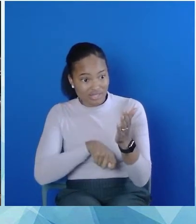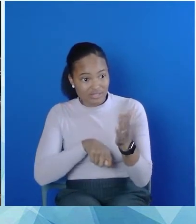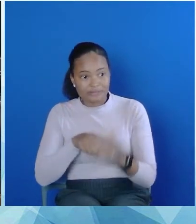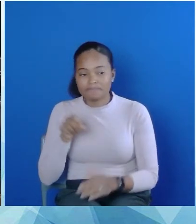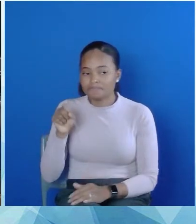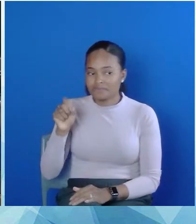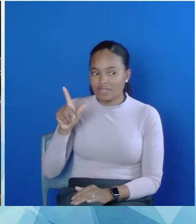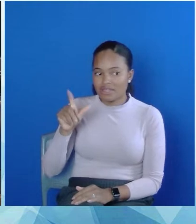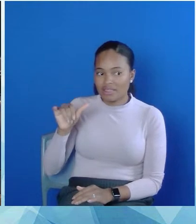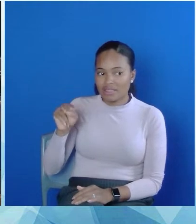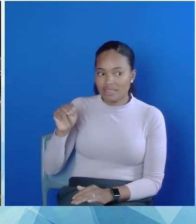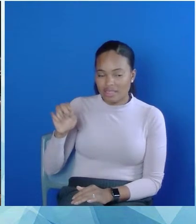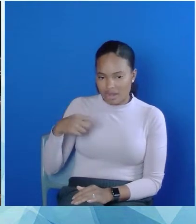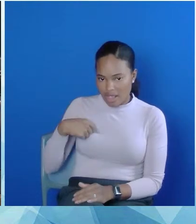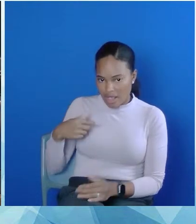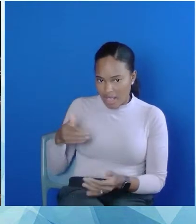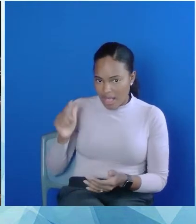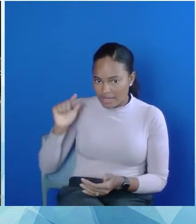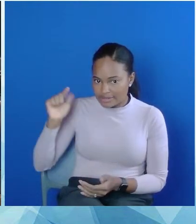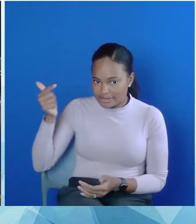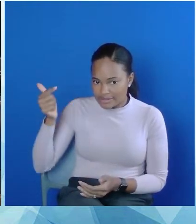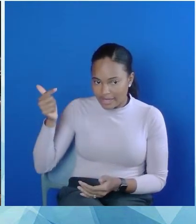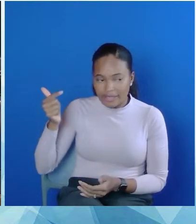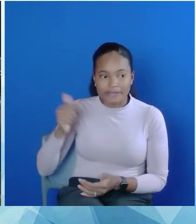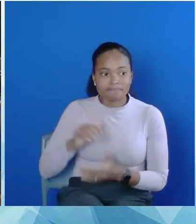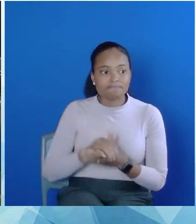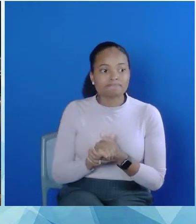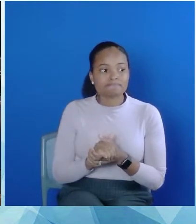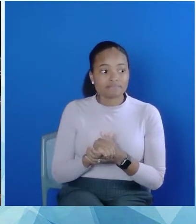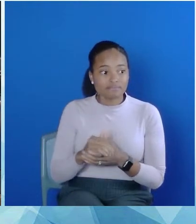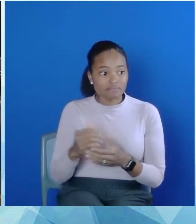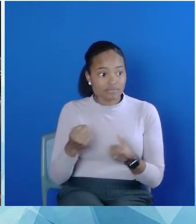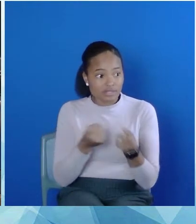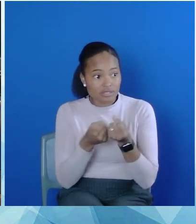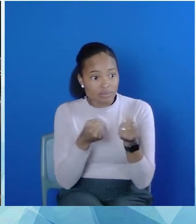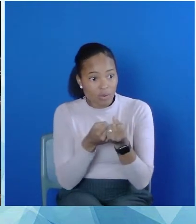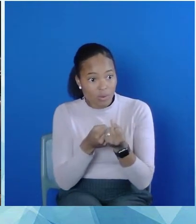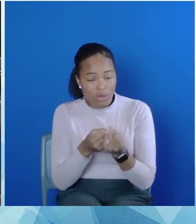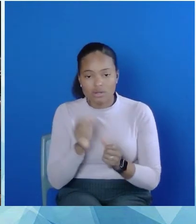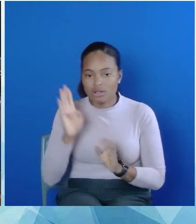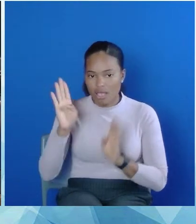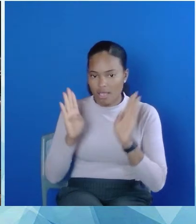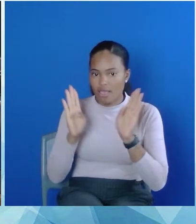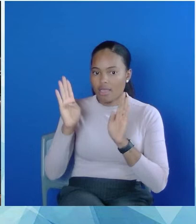motion. I'll second. All those in favor, say aye. Aye.